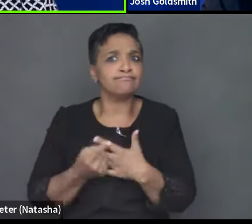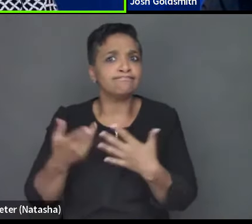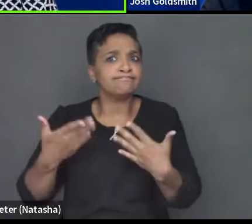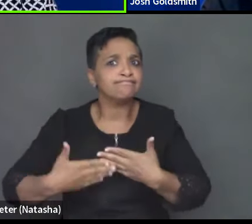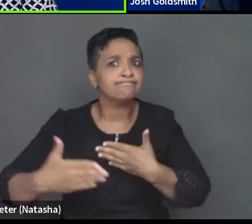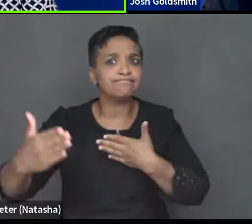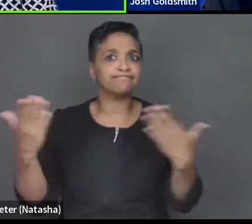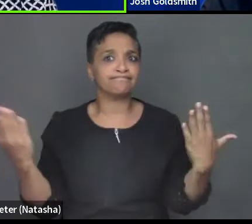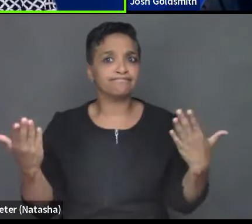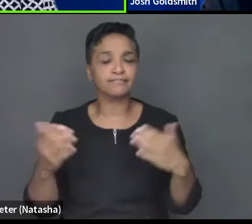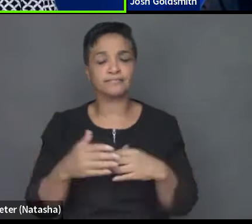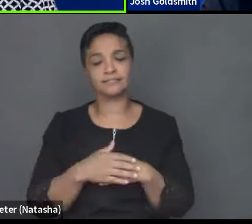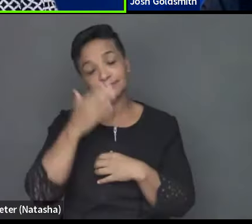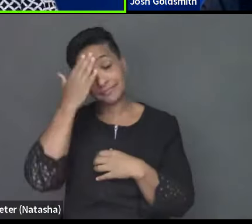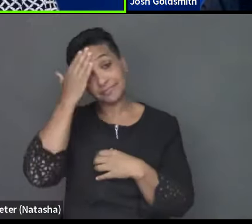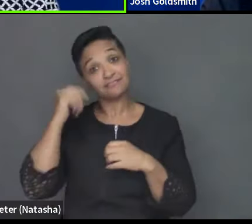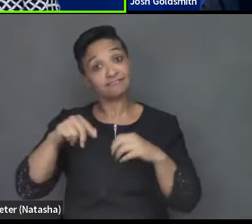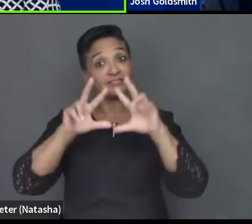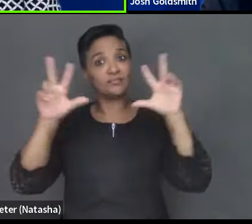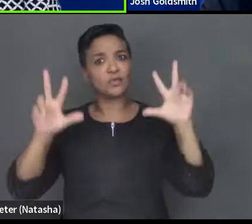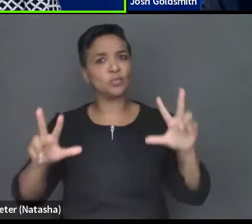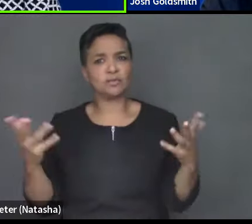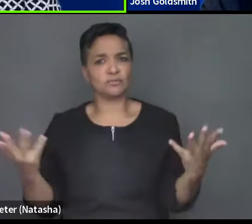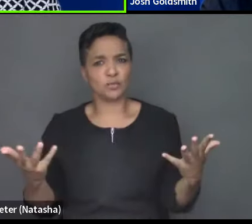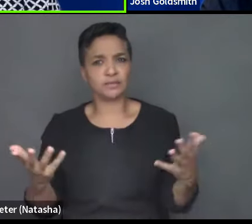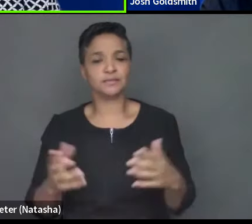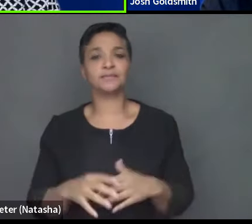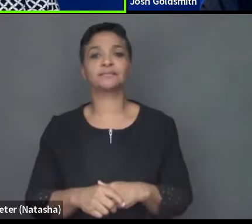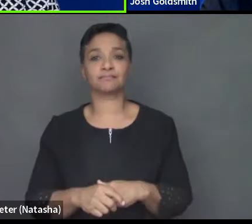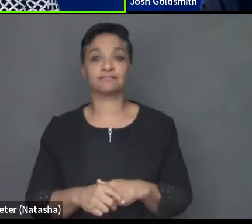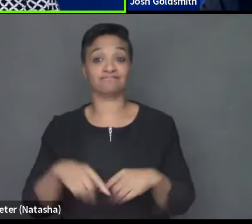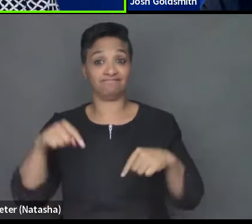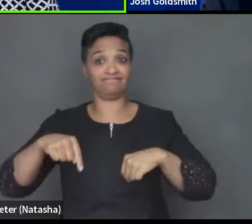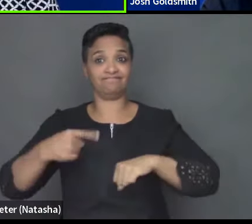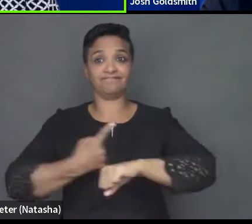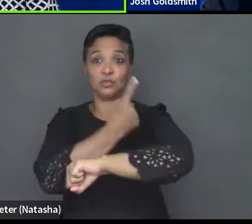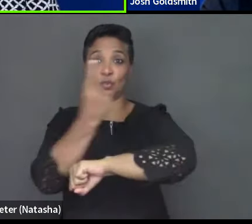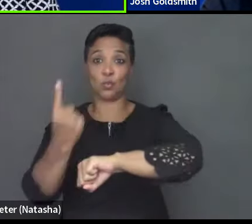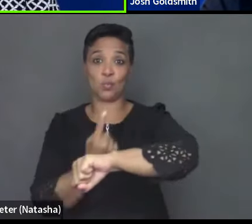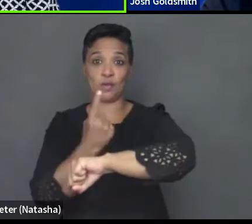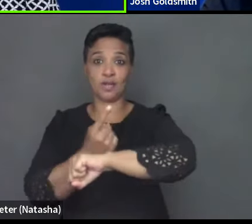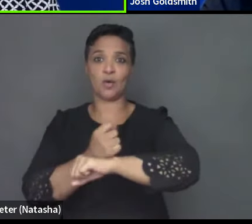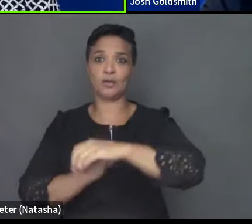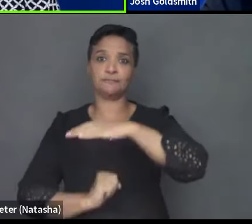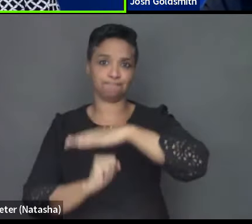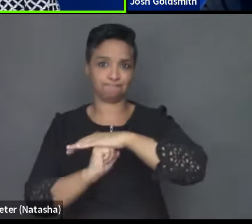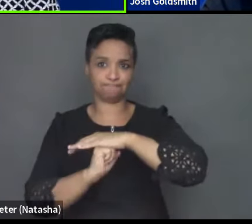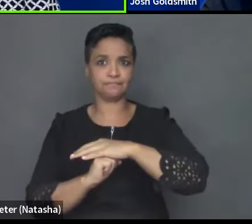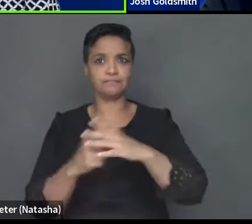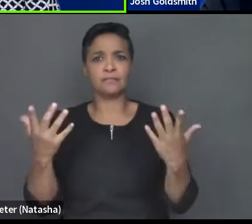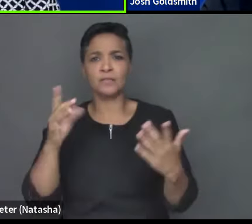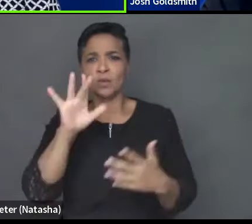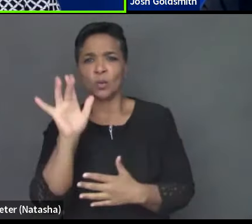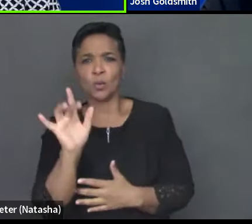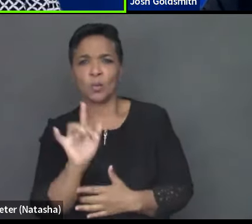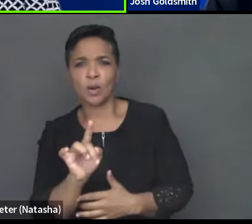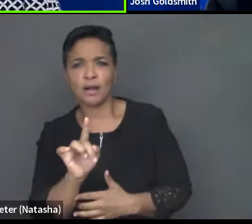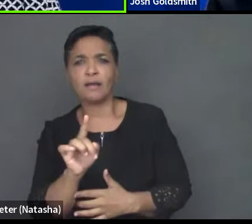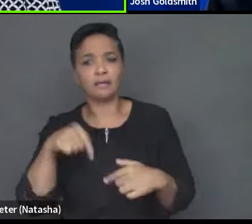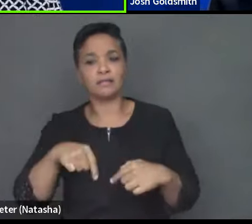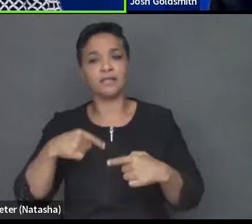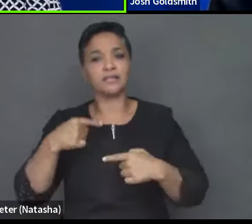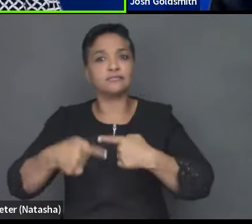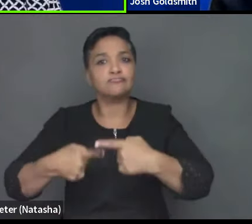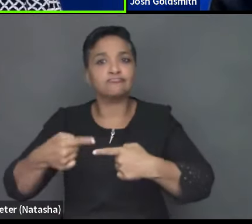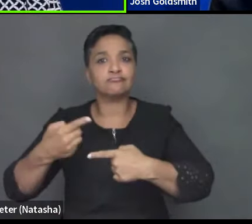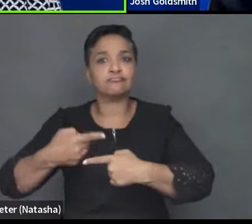this call all about? This is going to take about an hour. And the idea is to help you get ready for the next 3 days because they're going to be